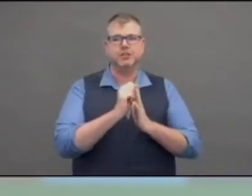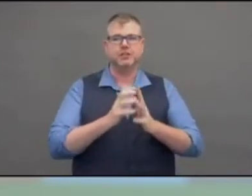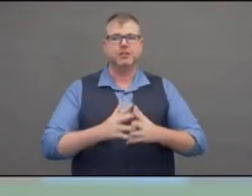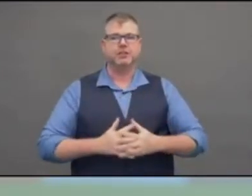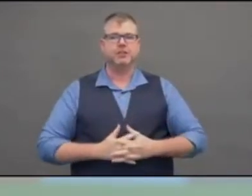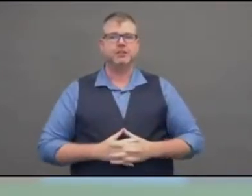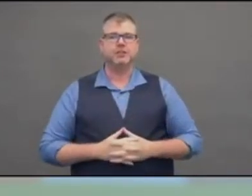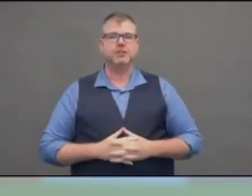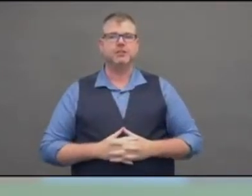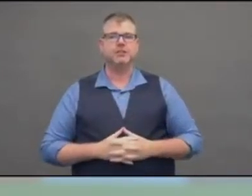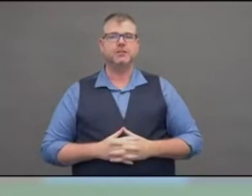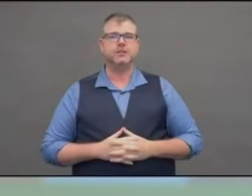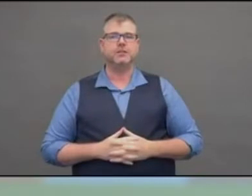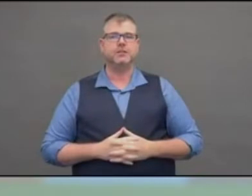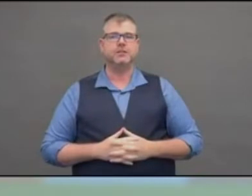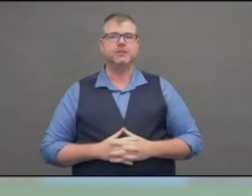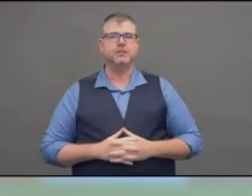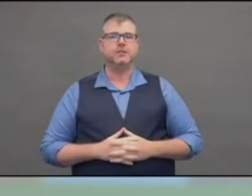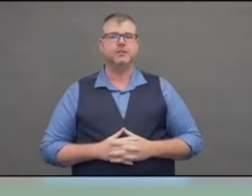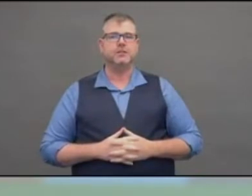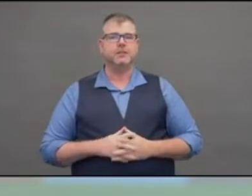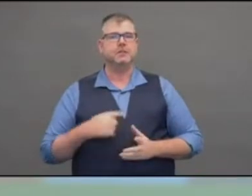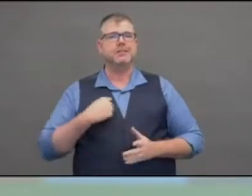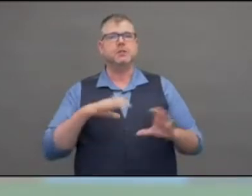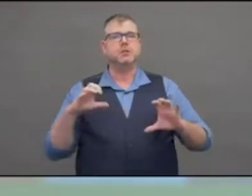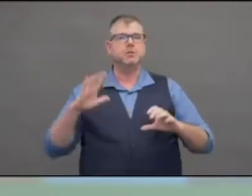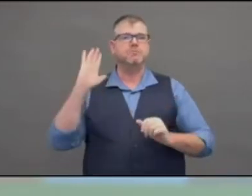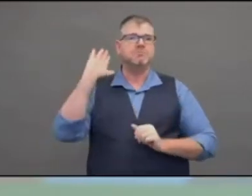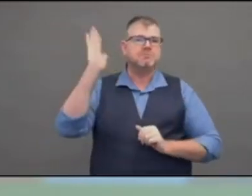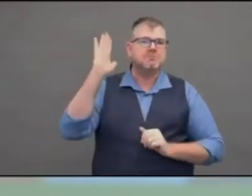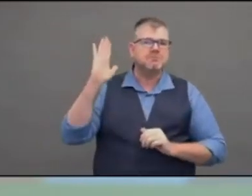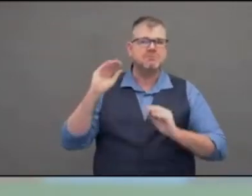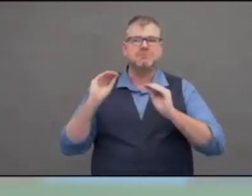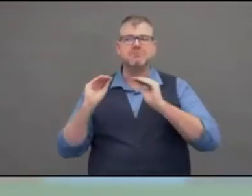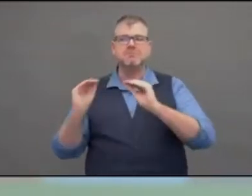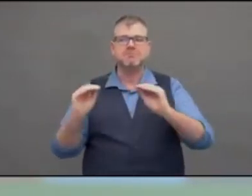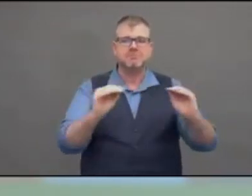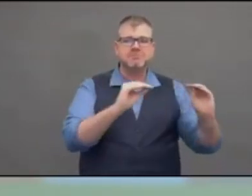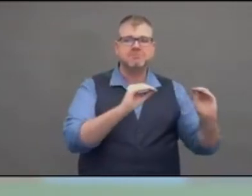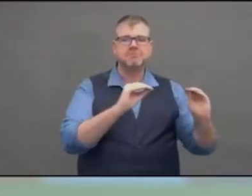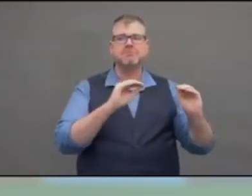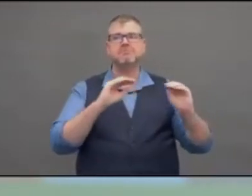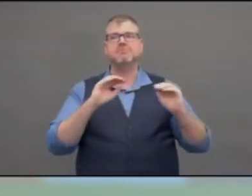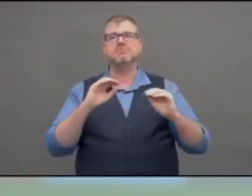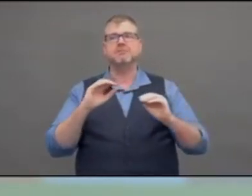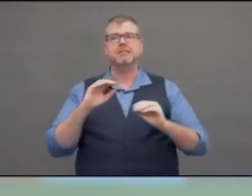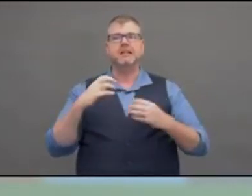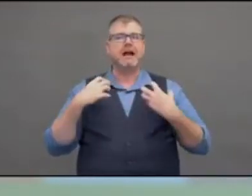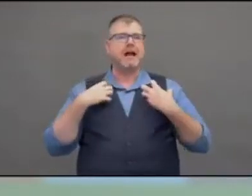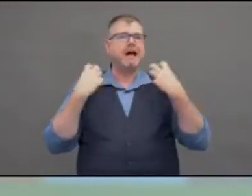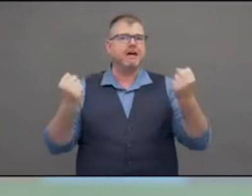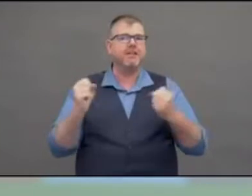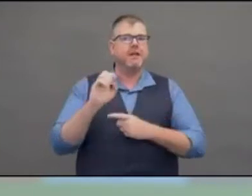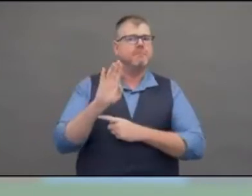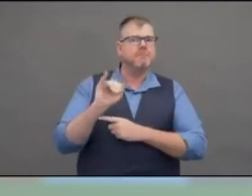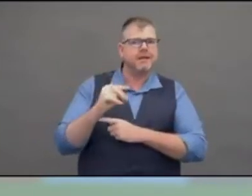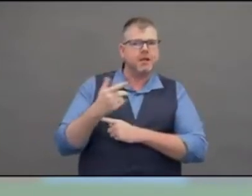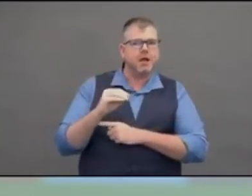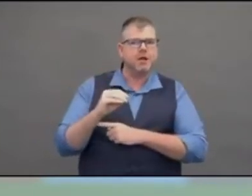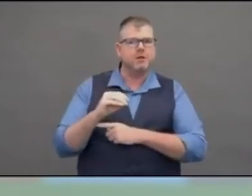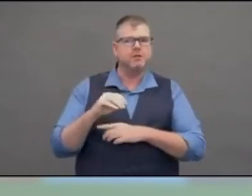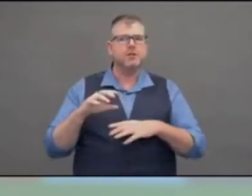bingos. We do presentations. We also do tabling events at hospitals, farmers markets,